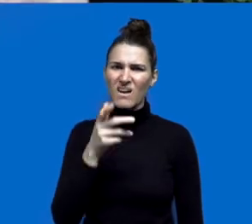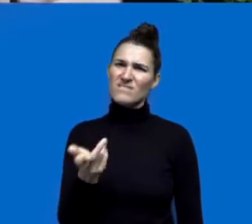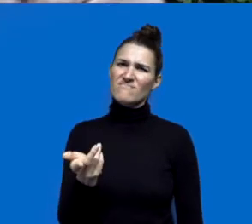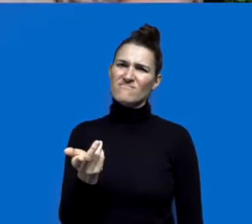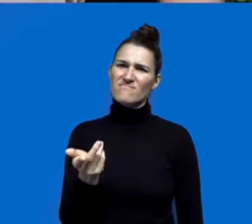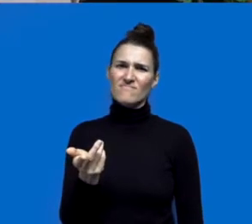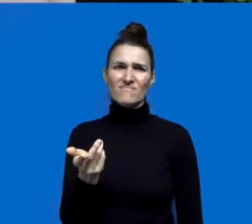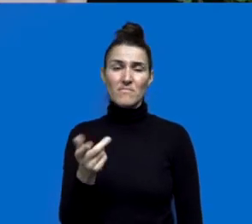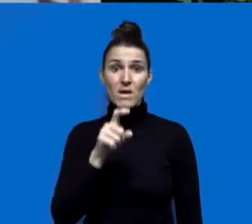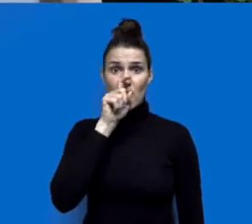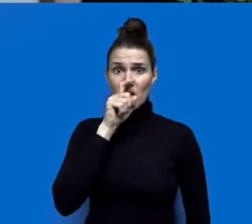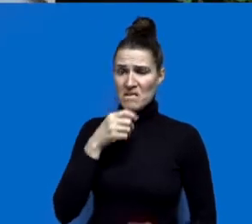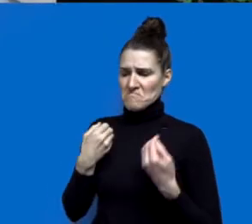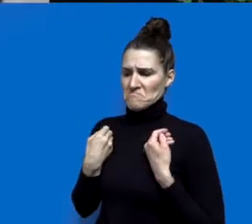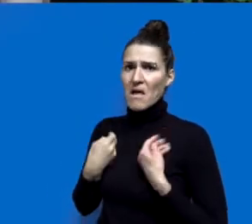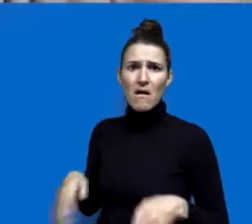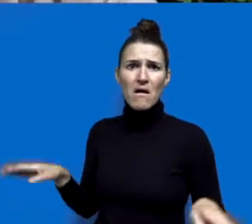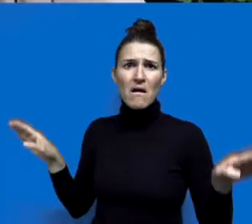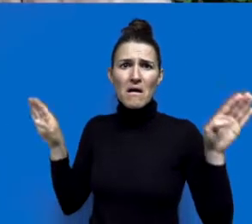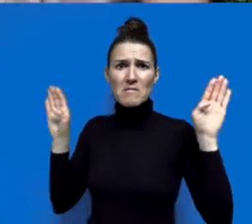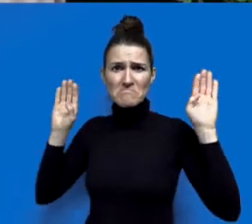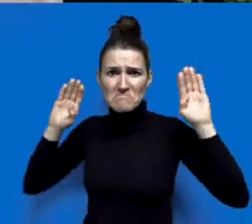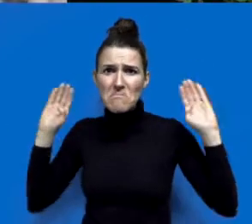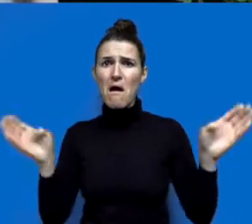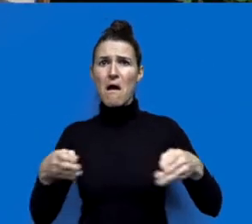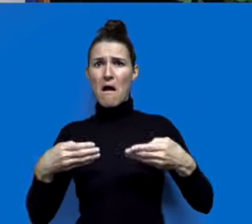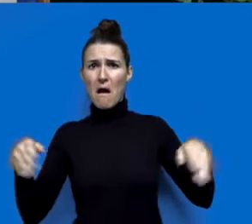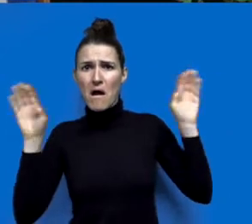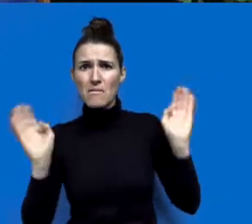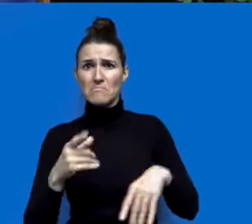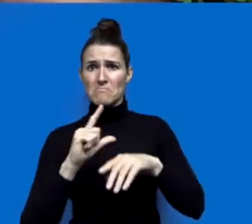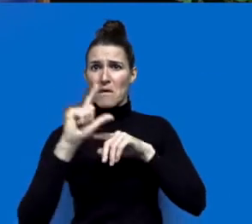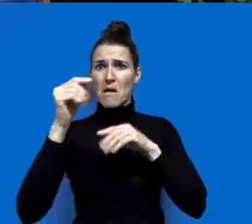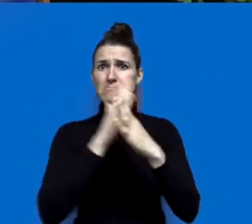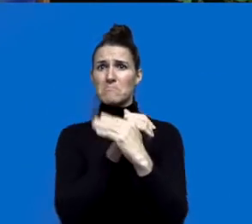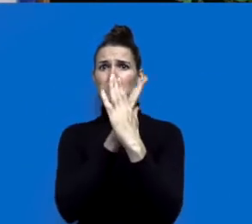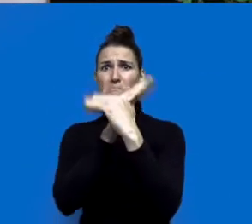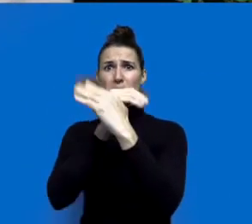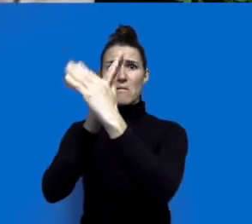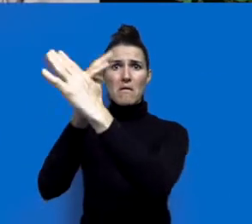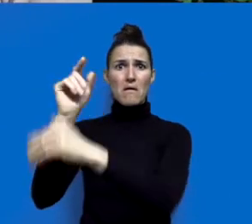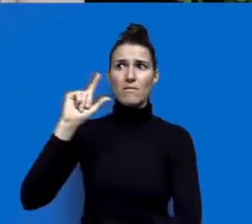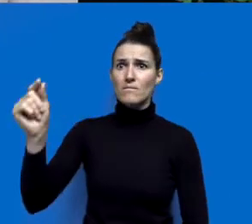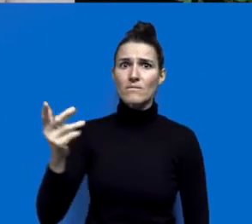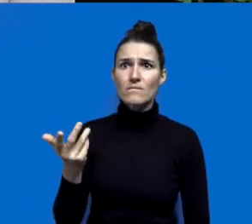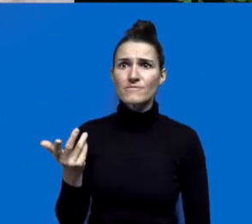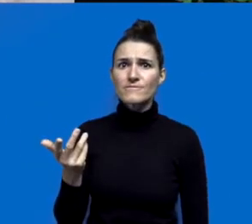And the eagle spread their wings and soared away.